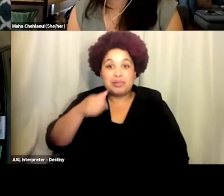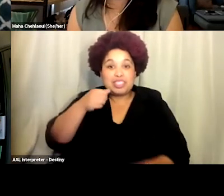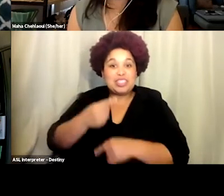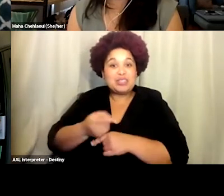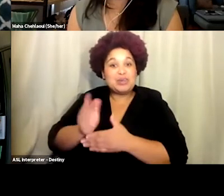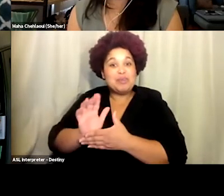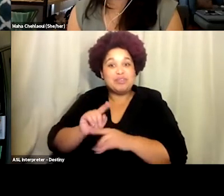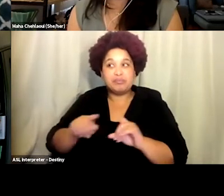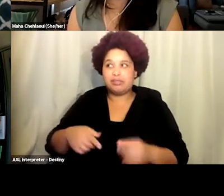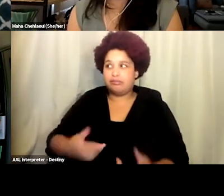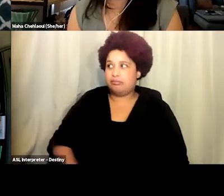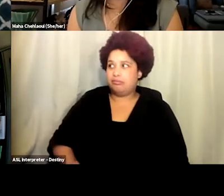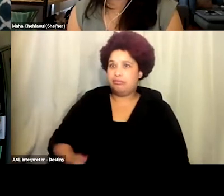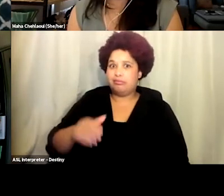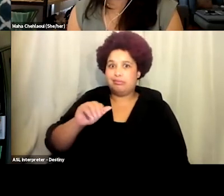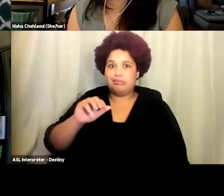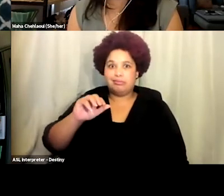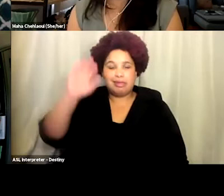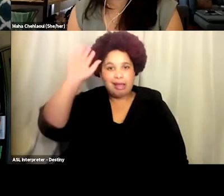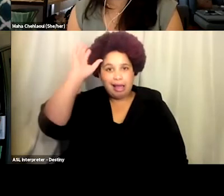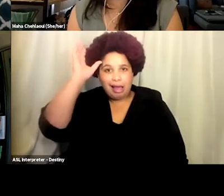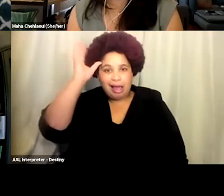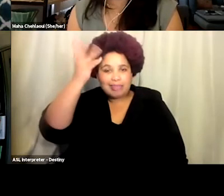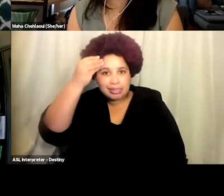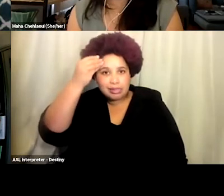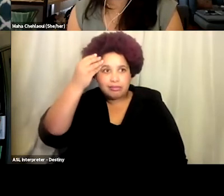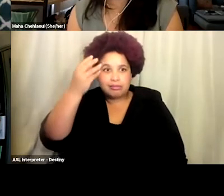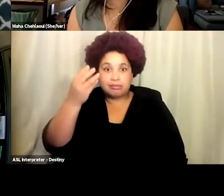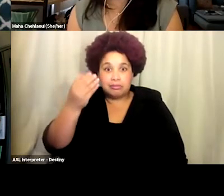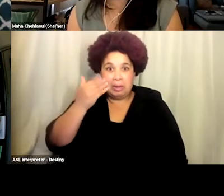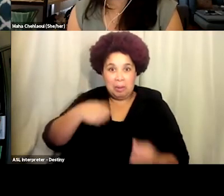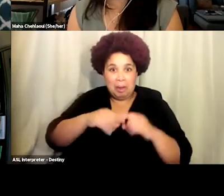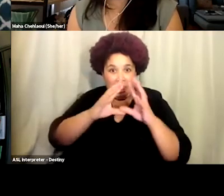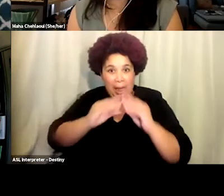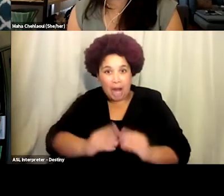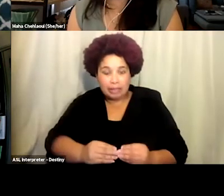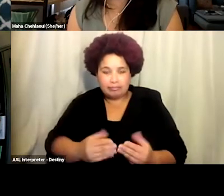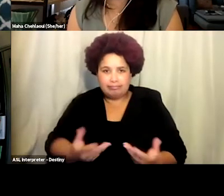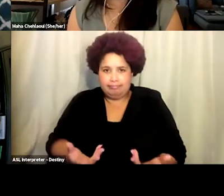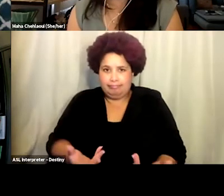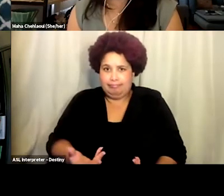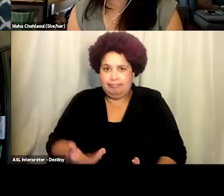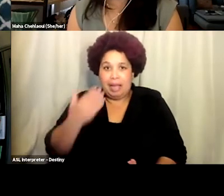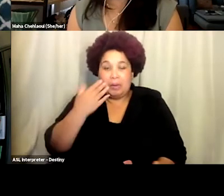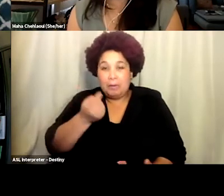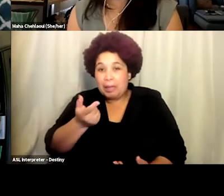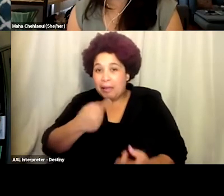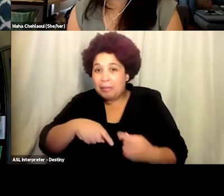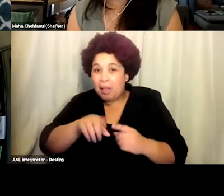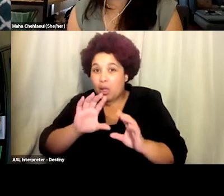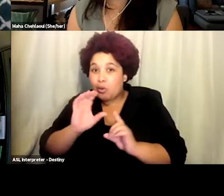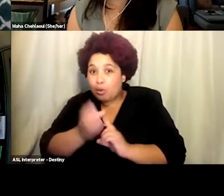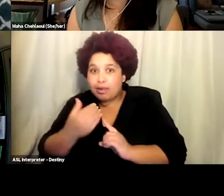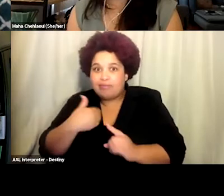film, but she doesn't know anything about Afghanistan, you know, and I know very little about Lebanon. I mean, I know some things about the culture. I have friends and all of